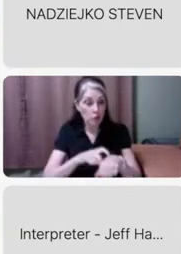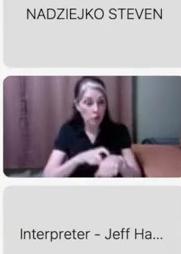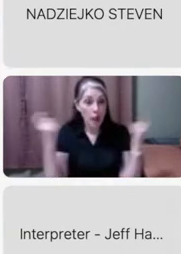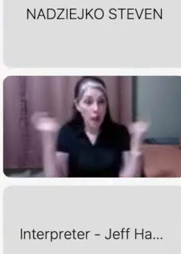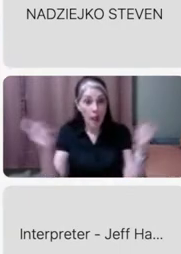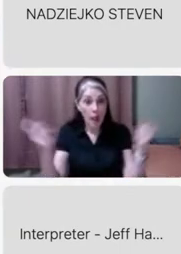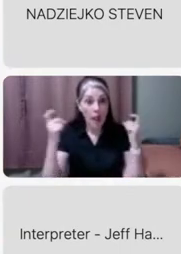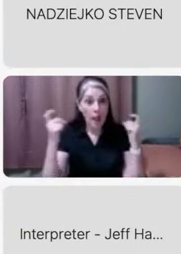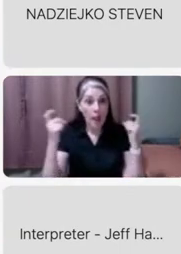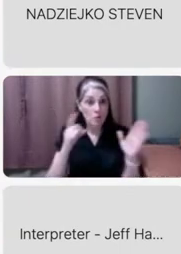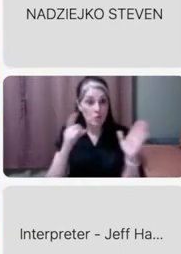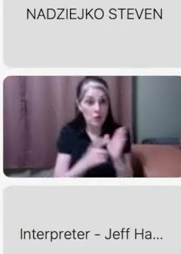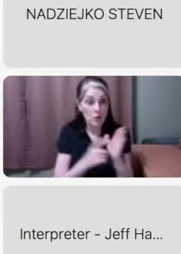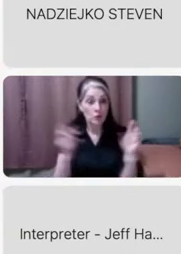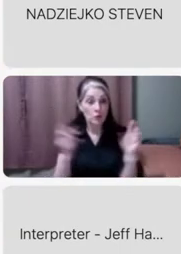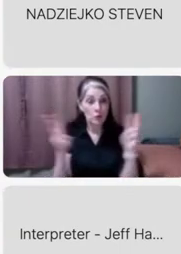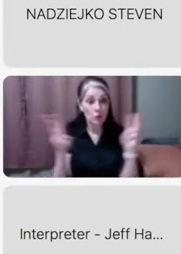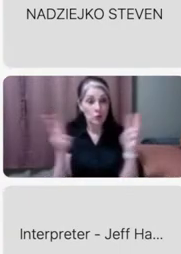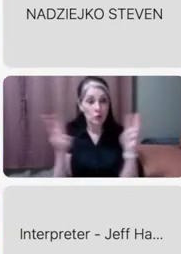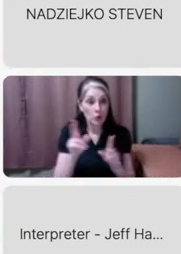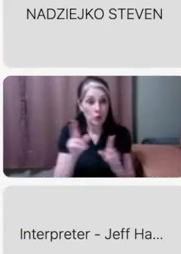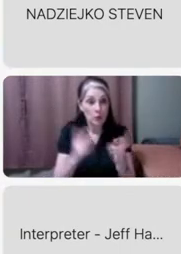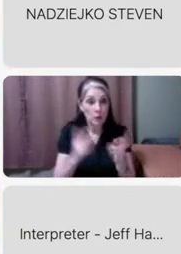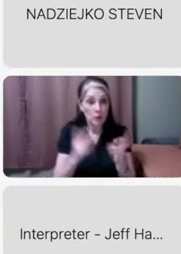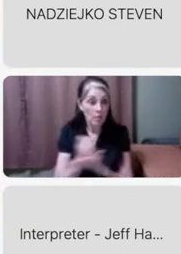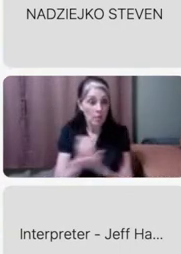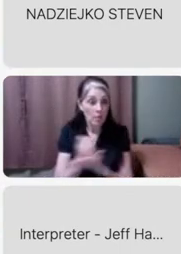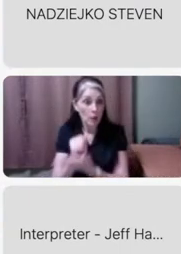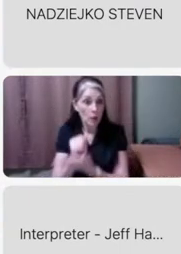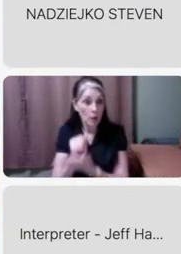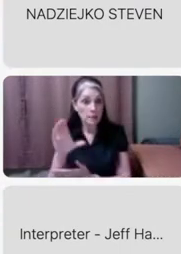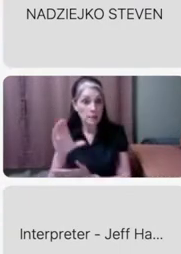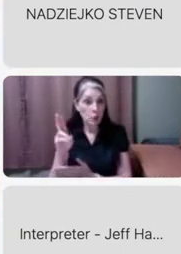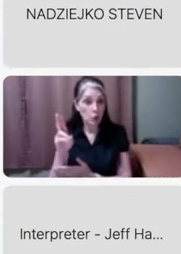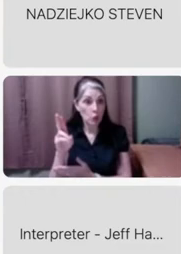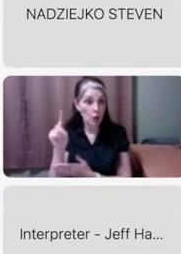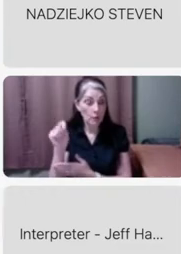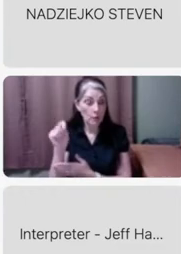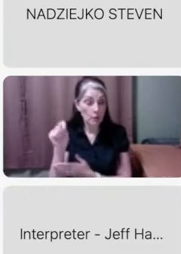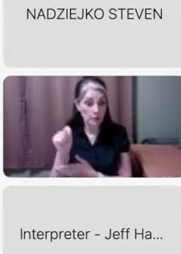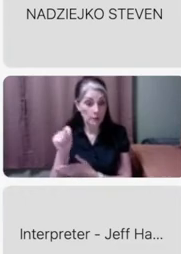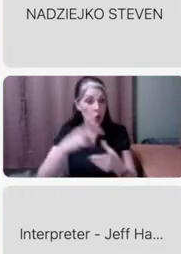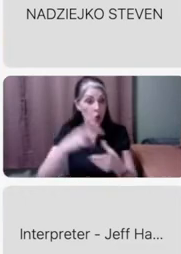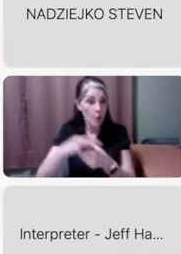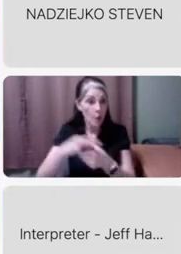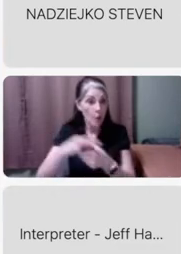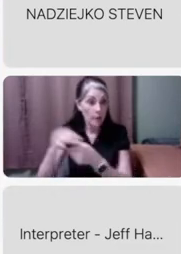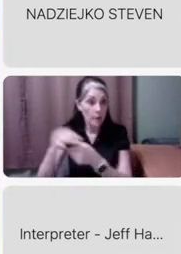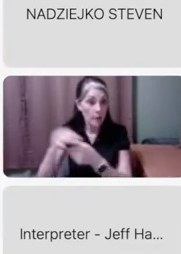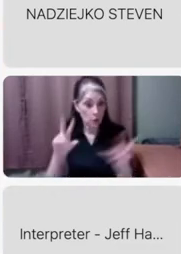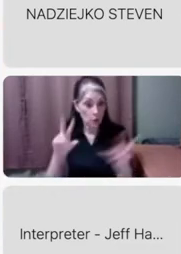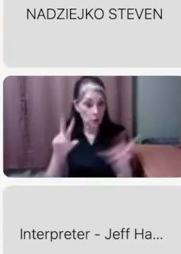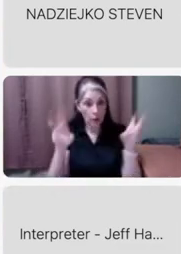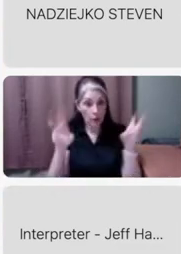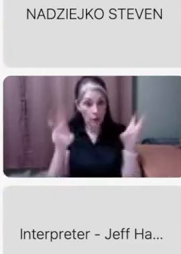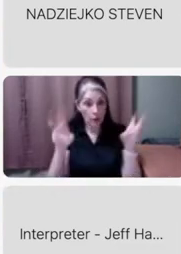underclassmen winners and senior court nominees our theme was escape to neverland